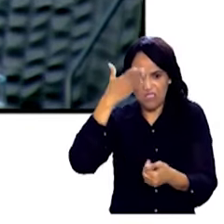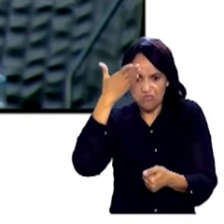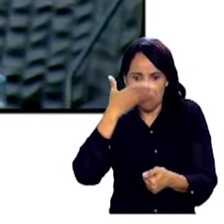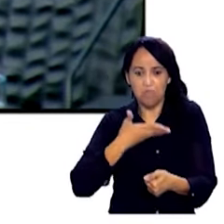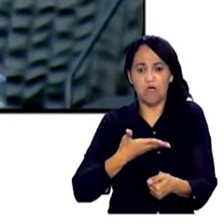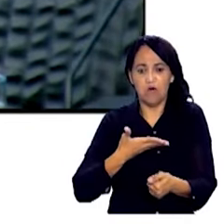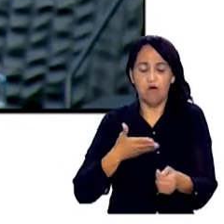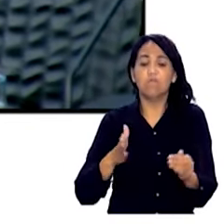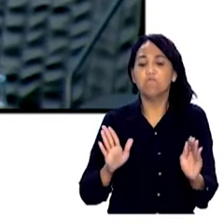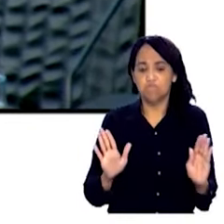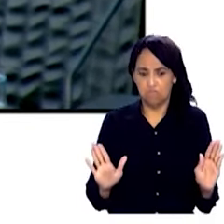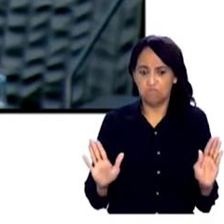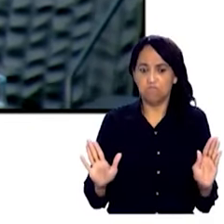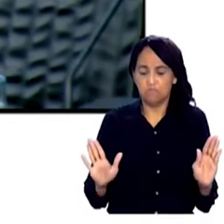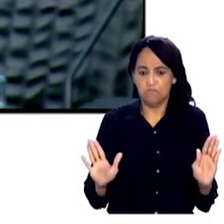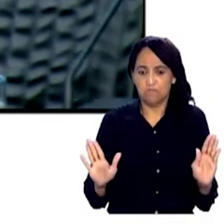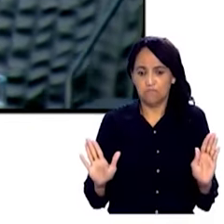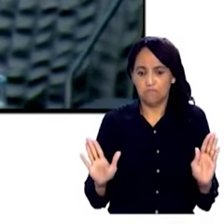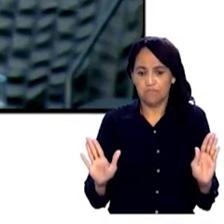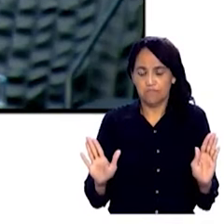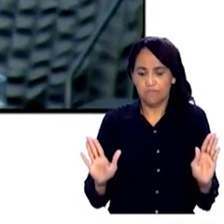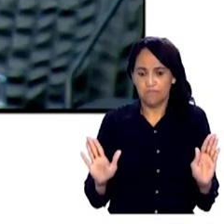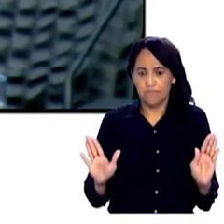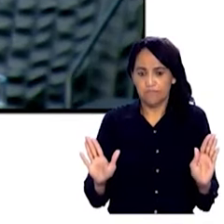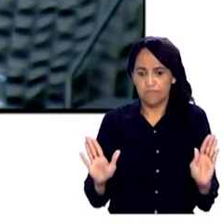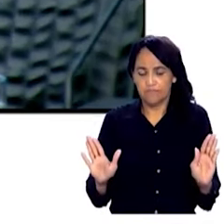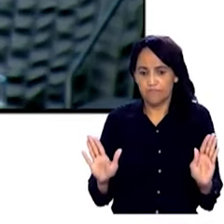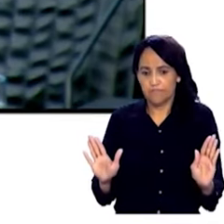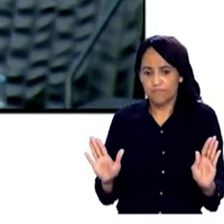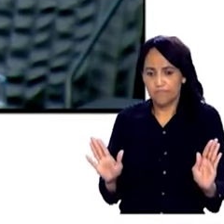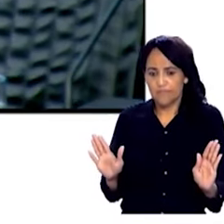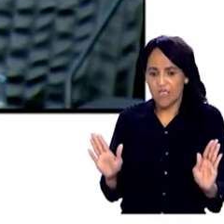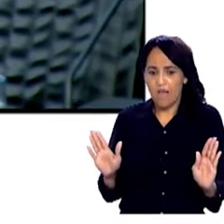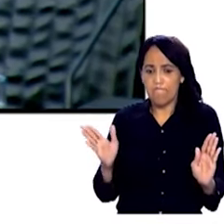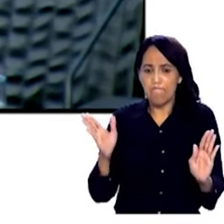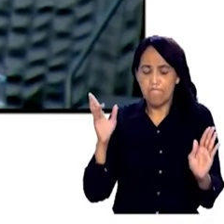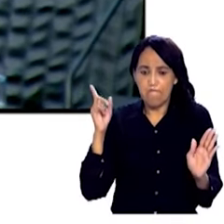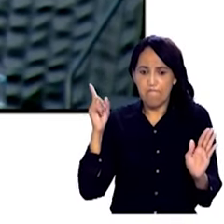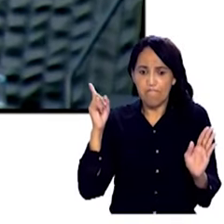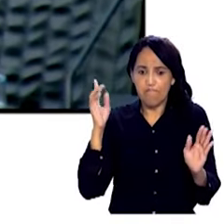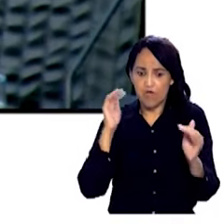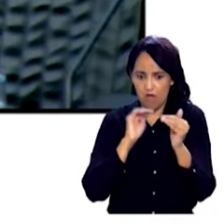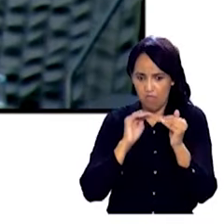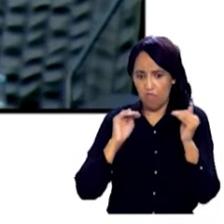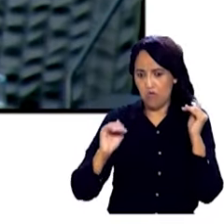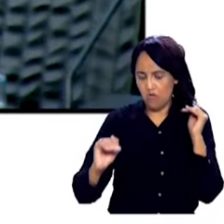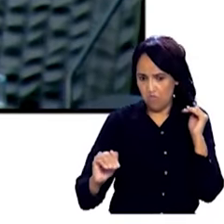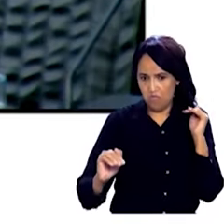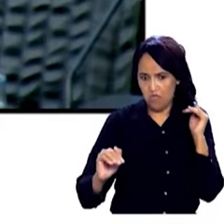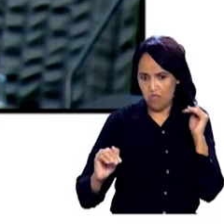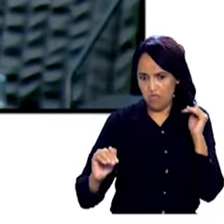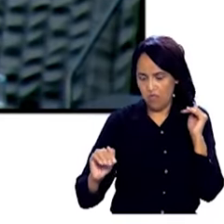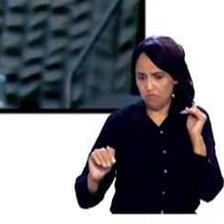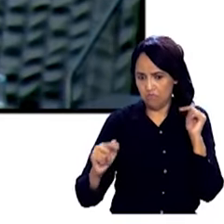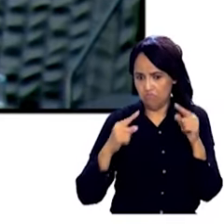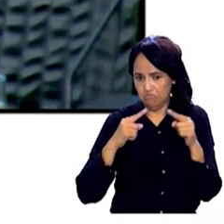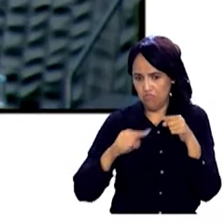to overrule R Second whether a different constitutional standard shouldly